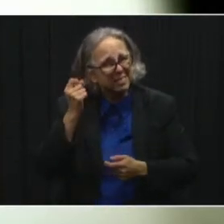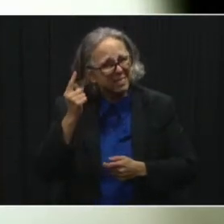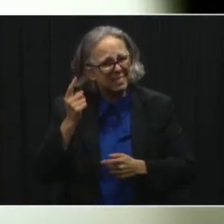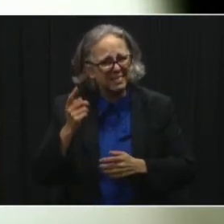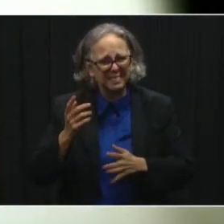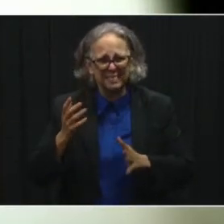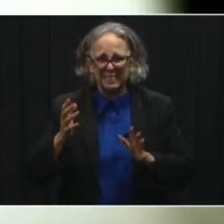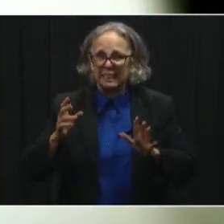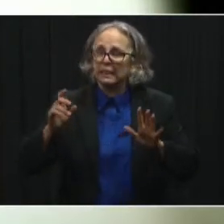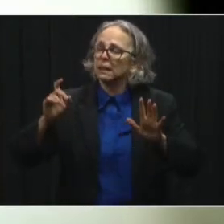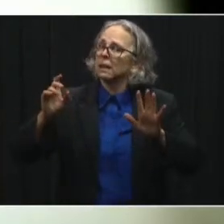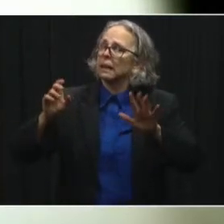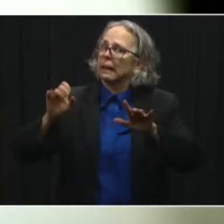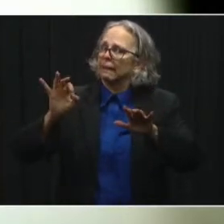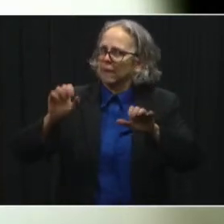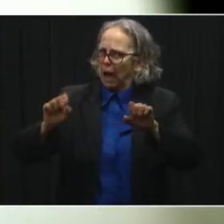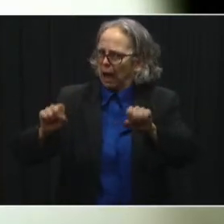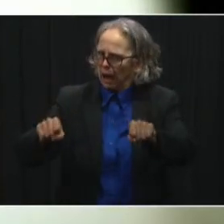But